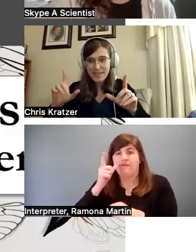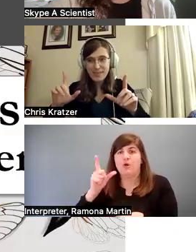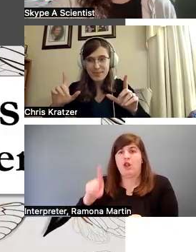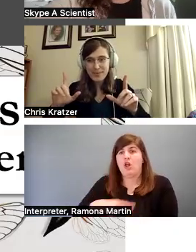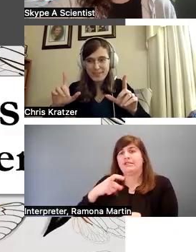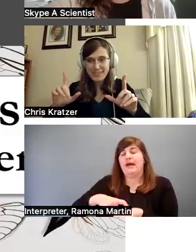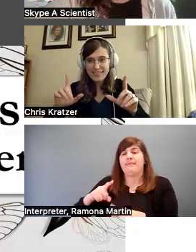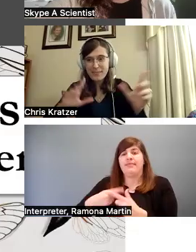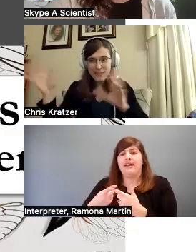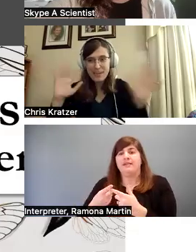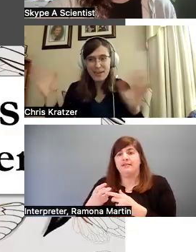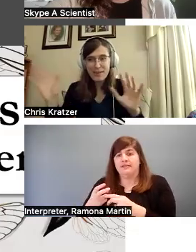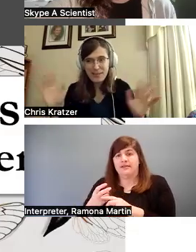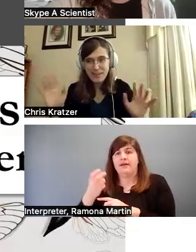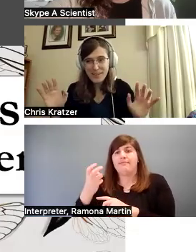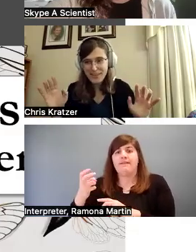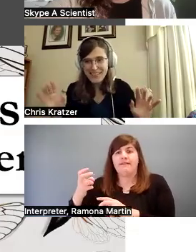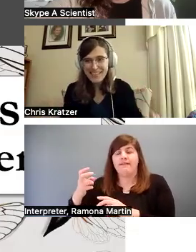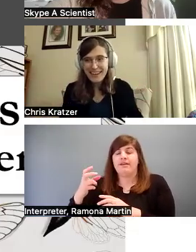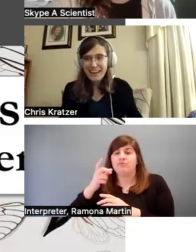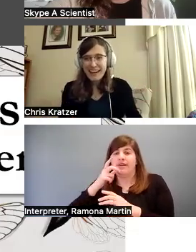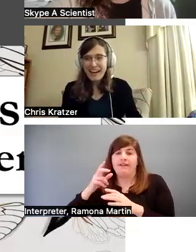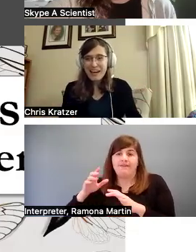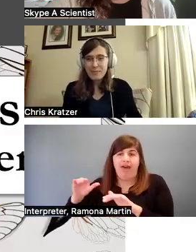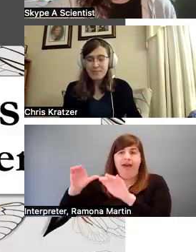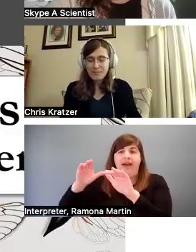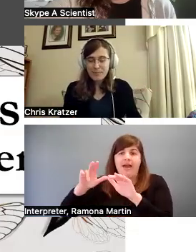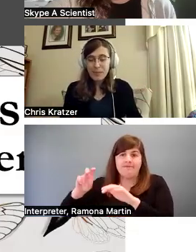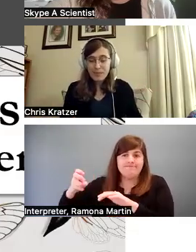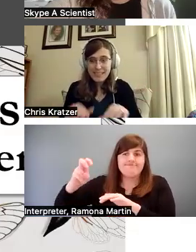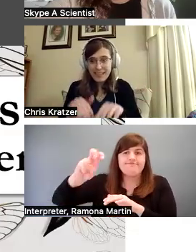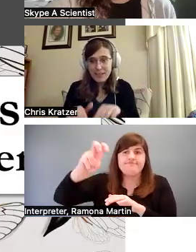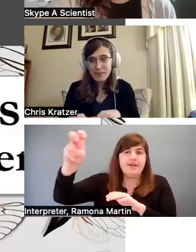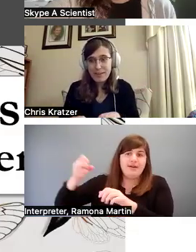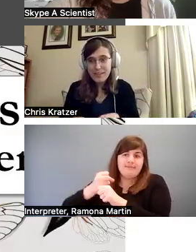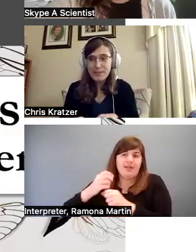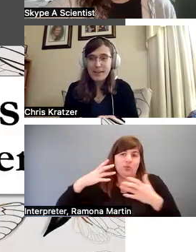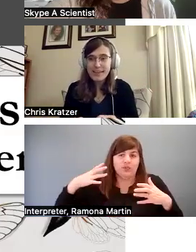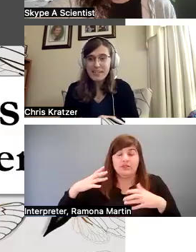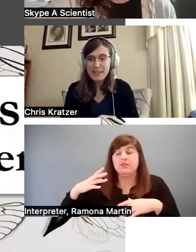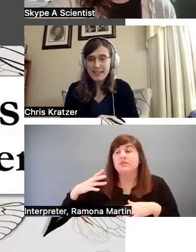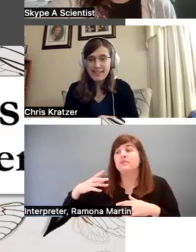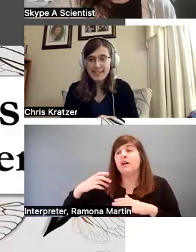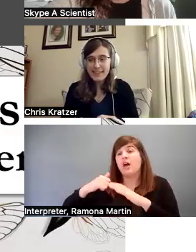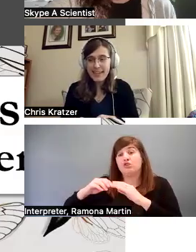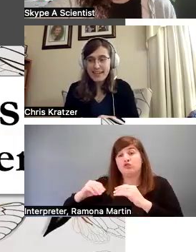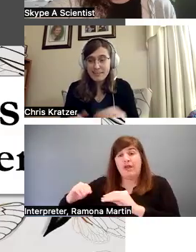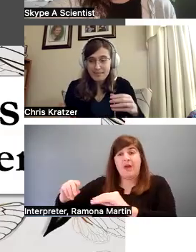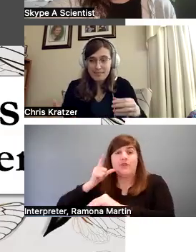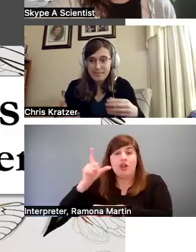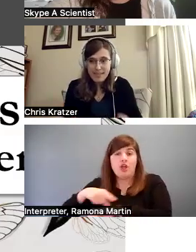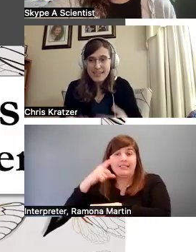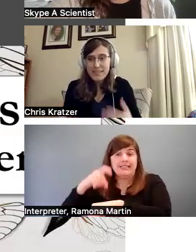time to fly around and make all the noise. Um, the reason they're underground so long is because